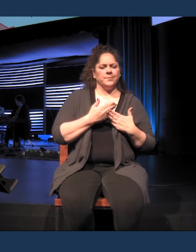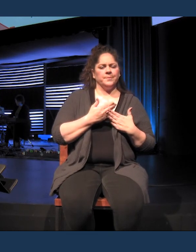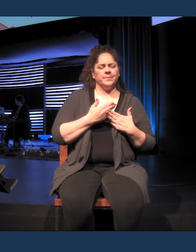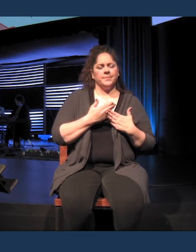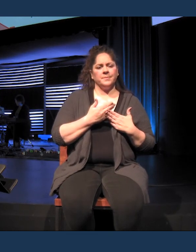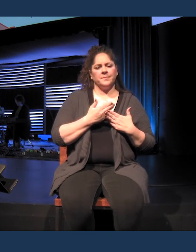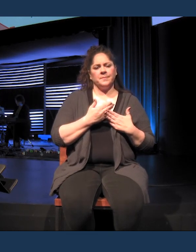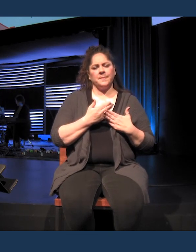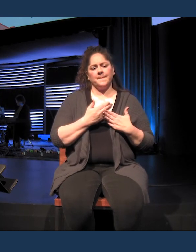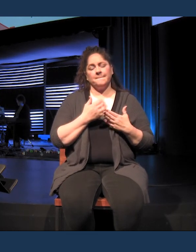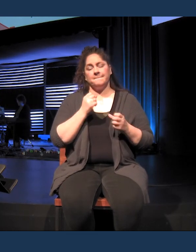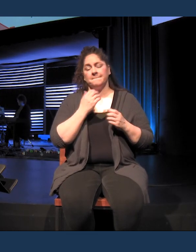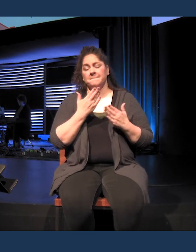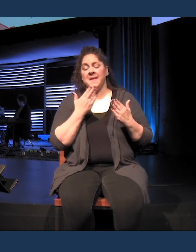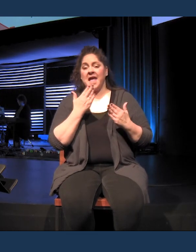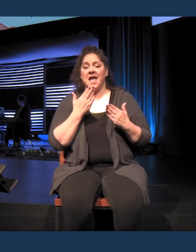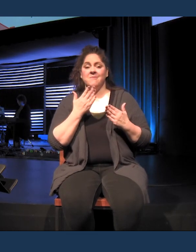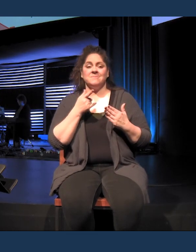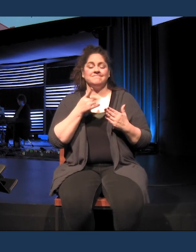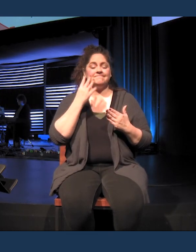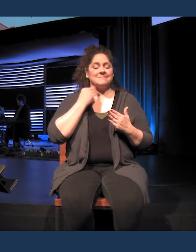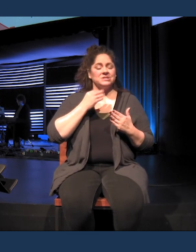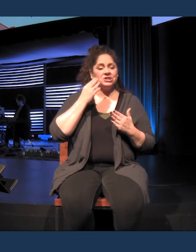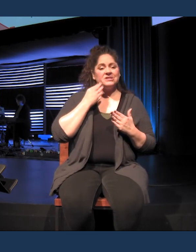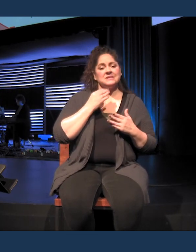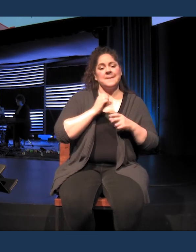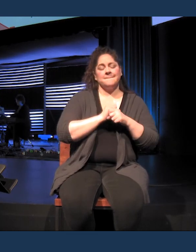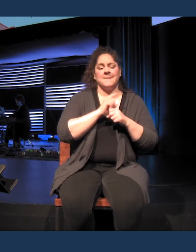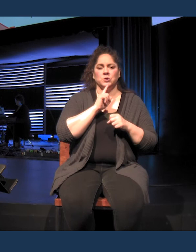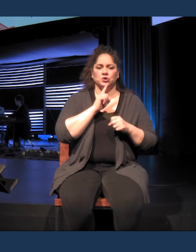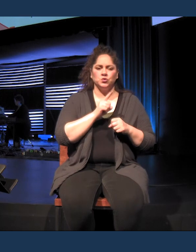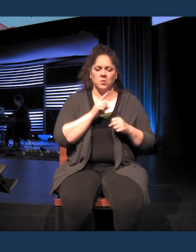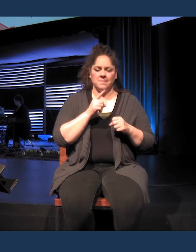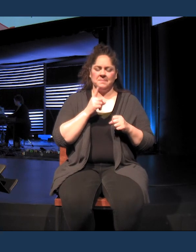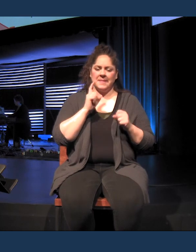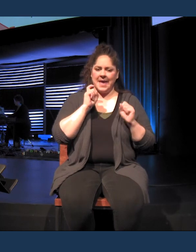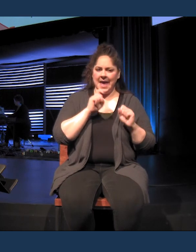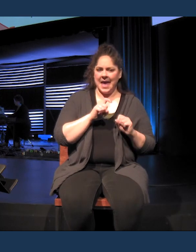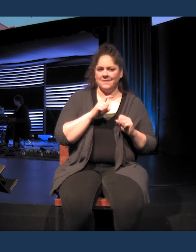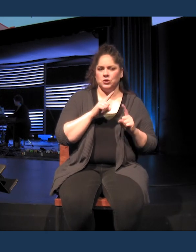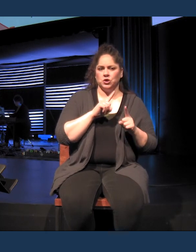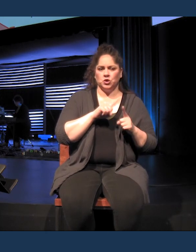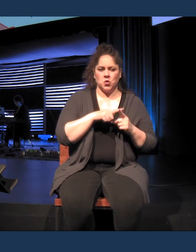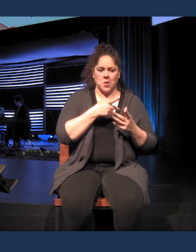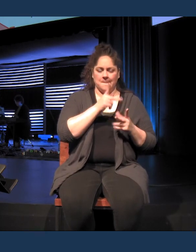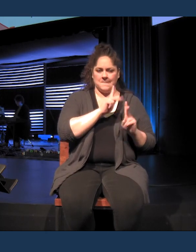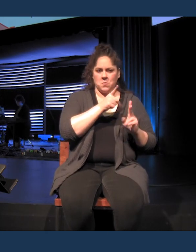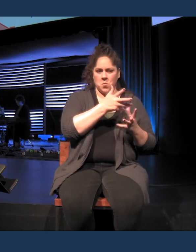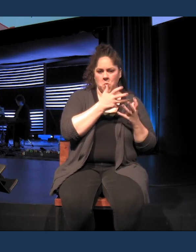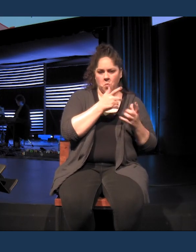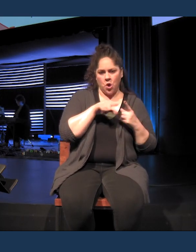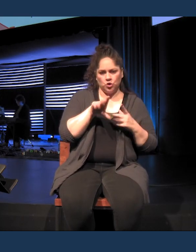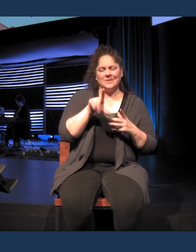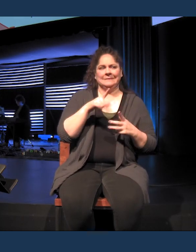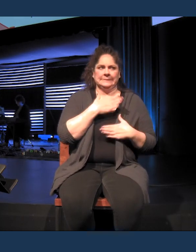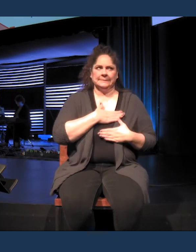It was about making sure that you pleased what everyone wanted you